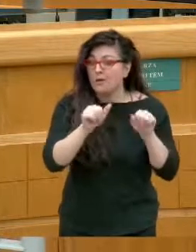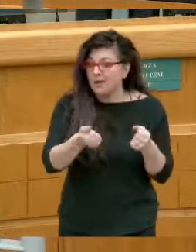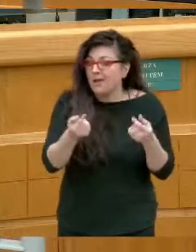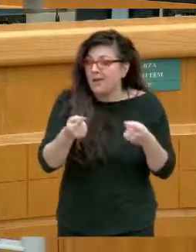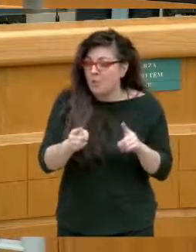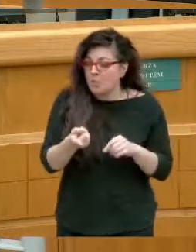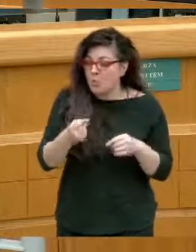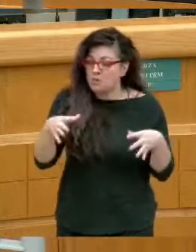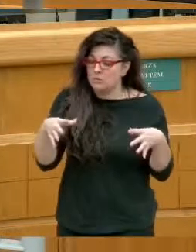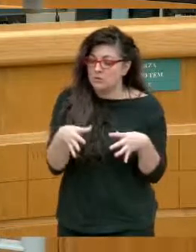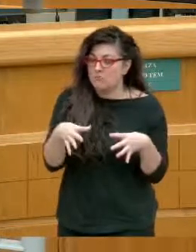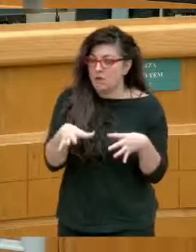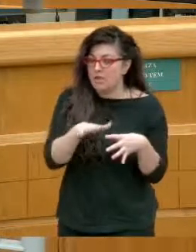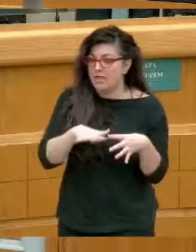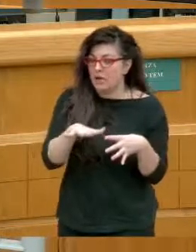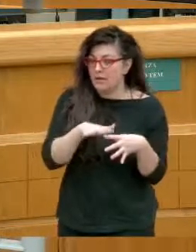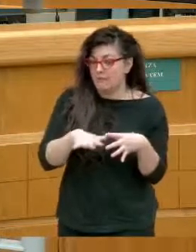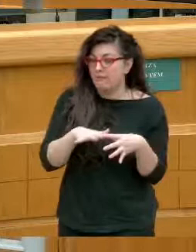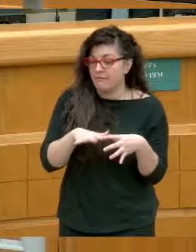area.